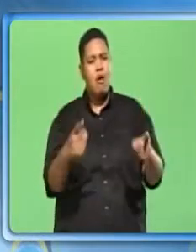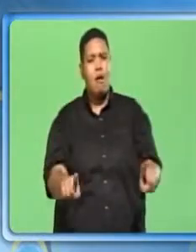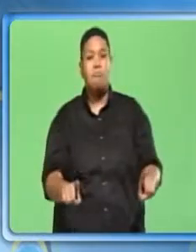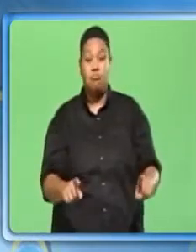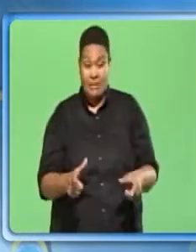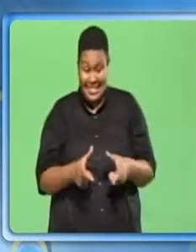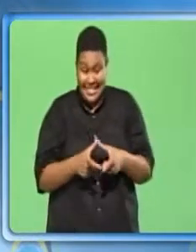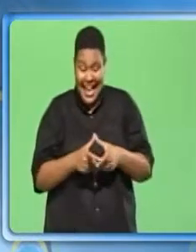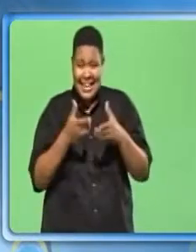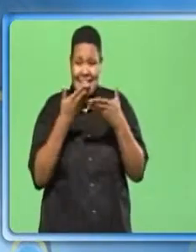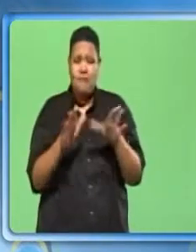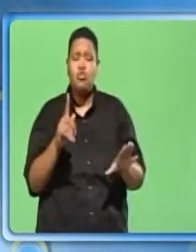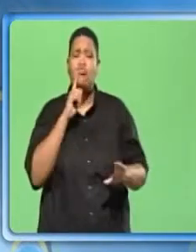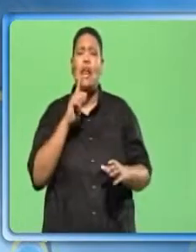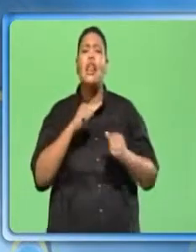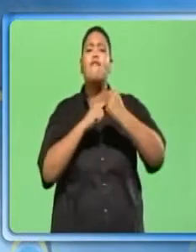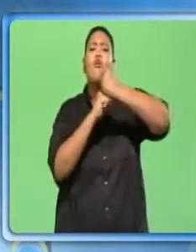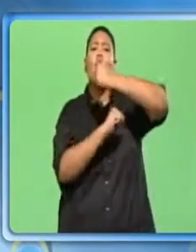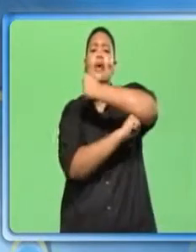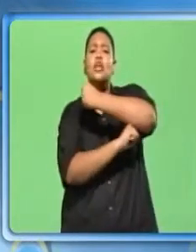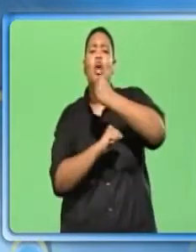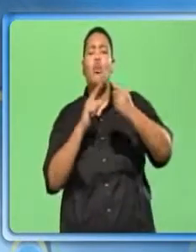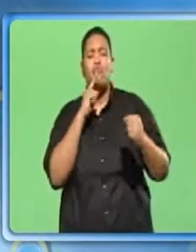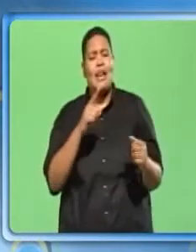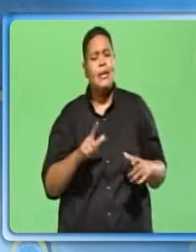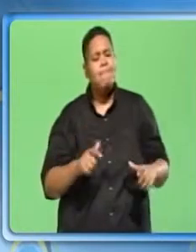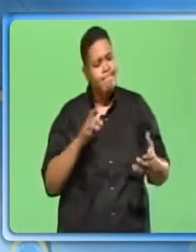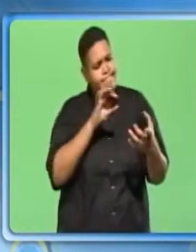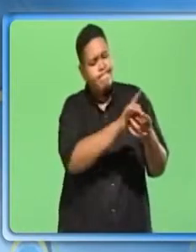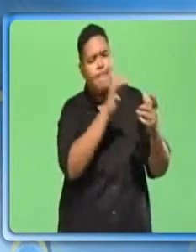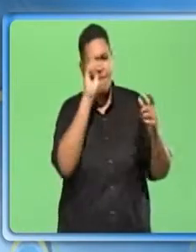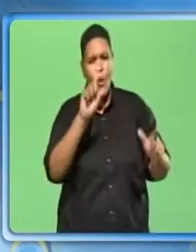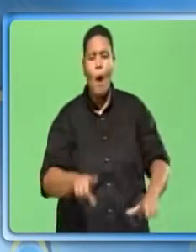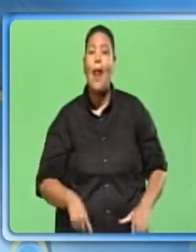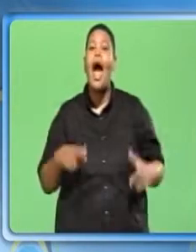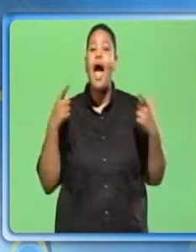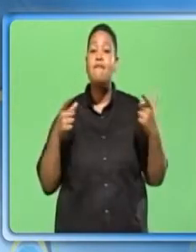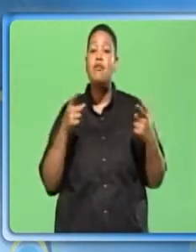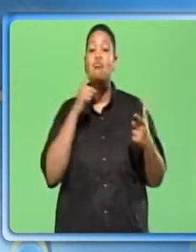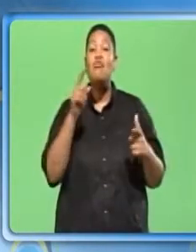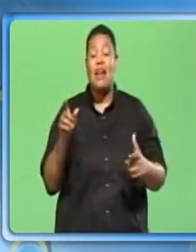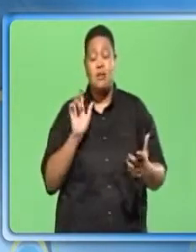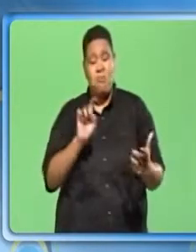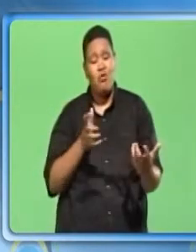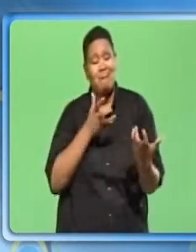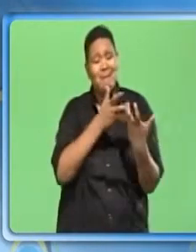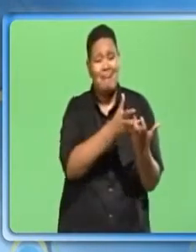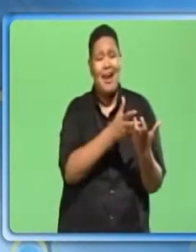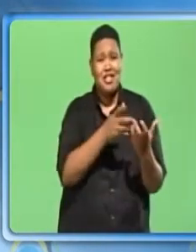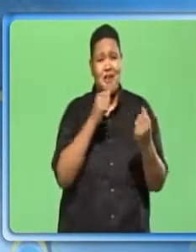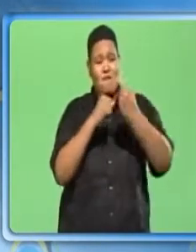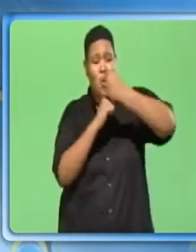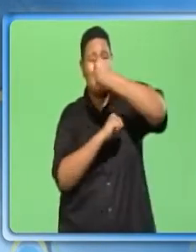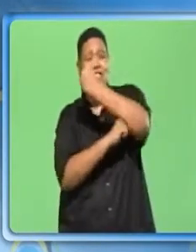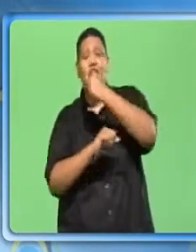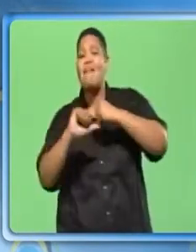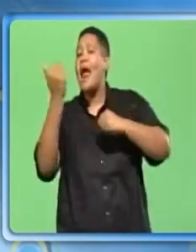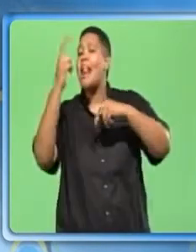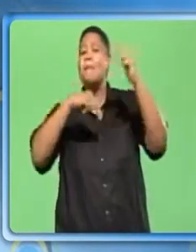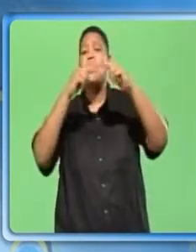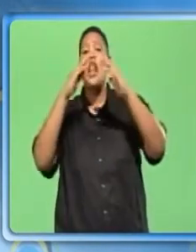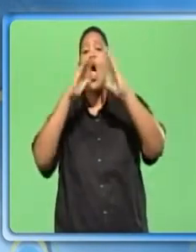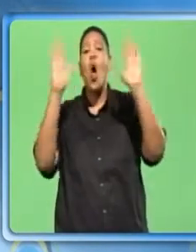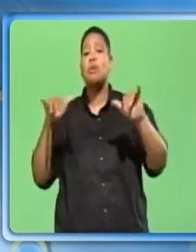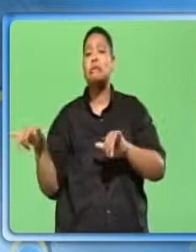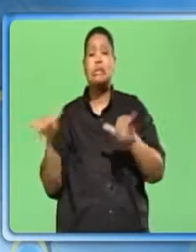Cell division is the foundation or cornerstone of life. It is synonymous to the foundation of any building or house,